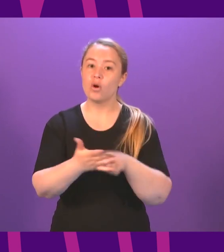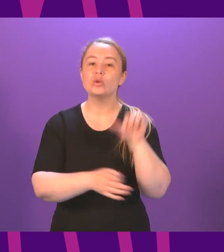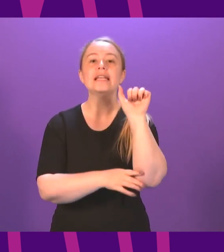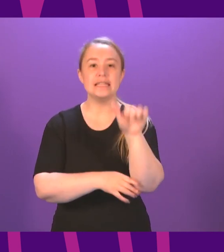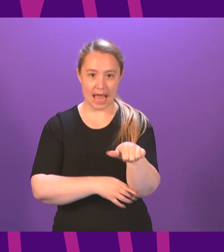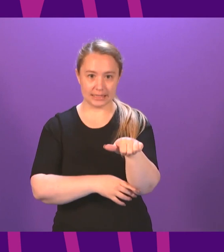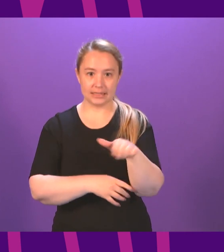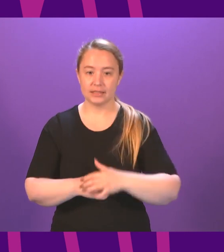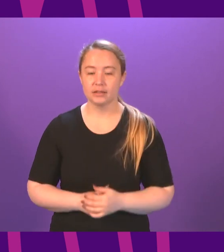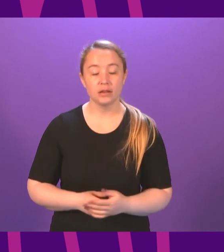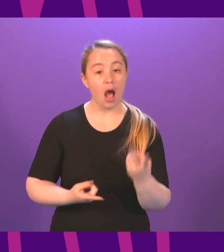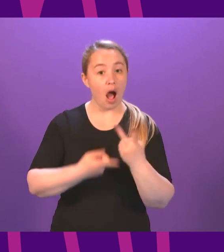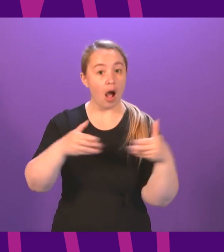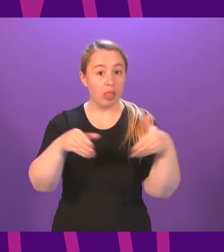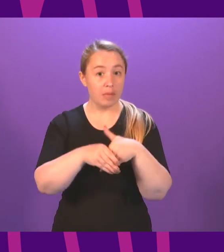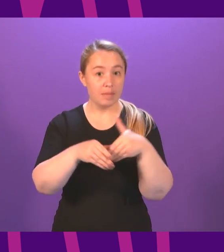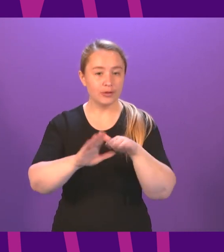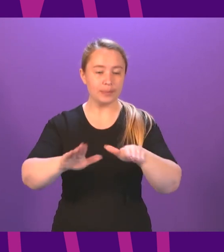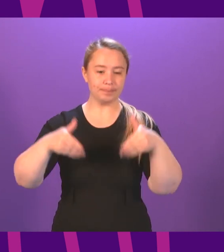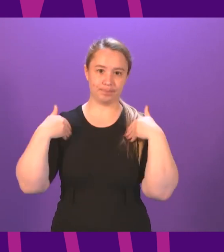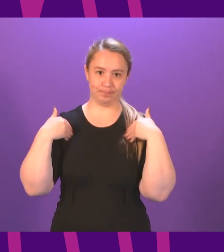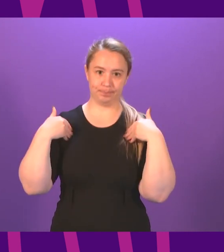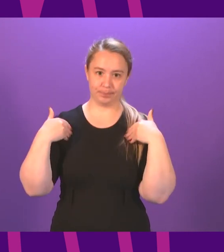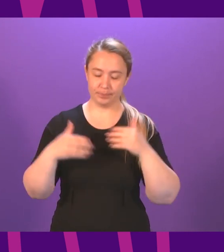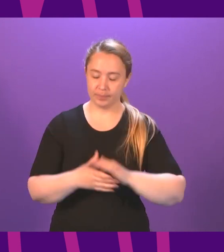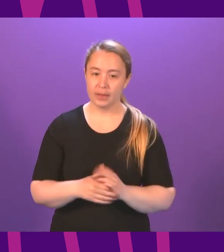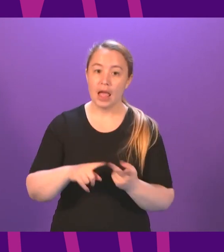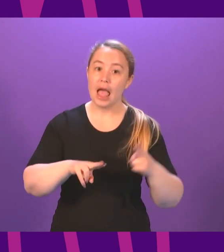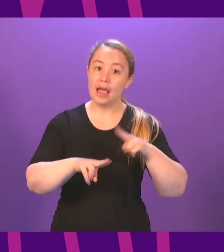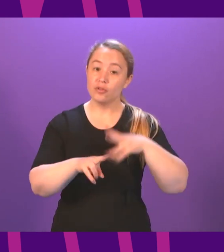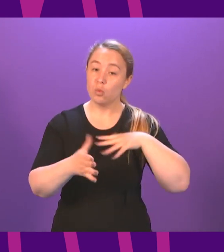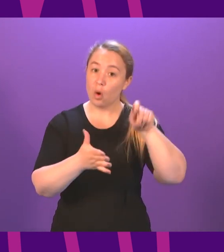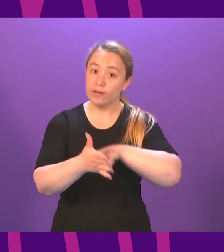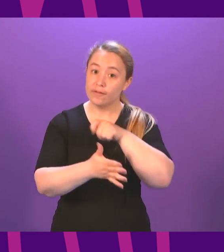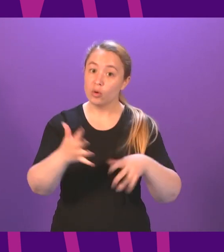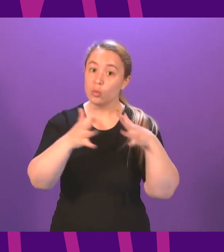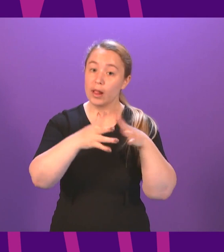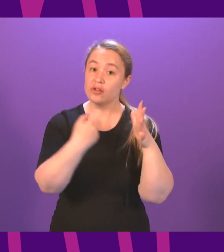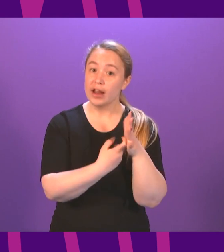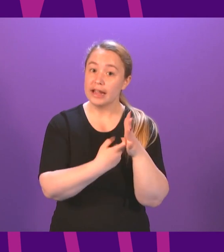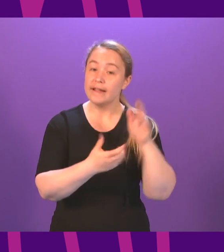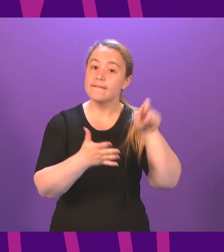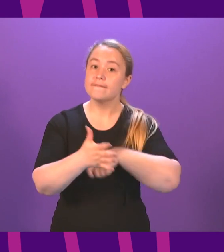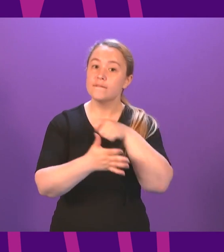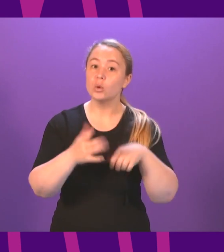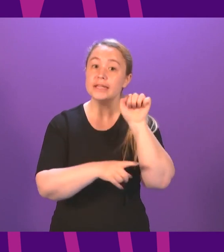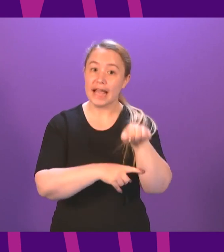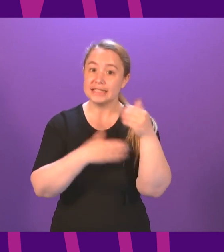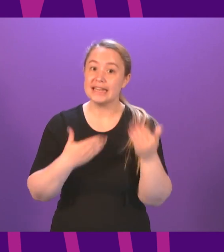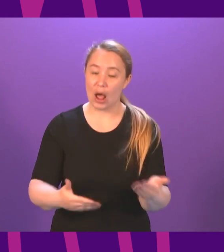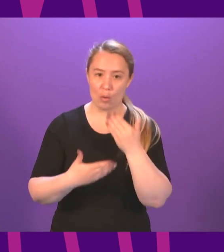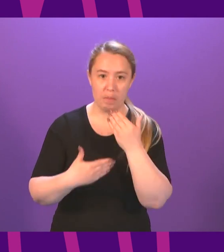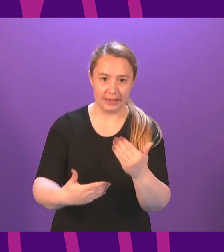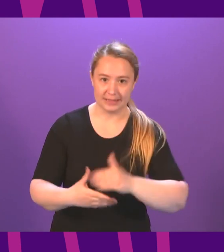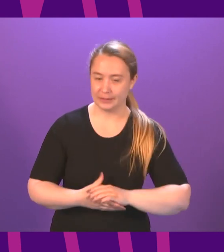No other members should vote. Members who wish to vote for Willie Rennie should vote yes now. Please